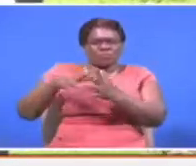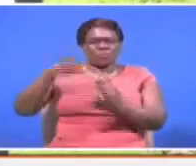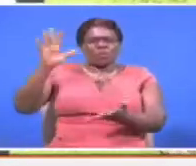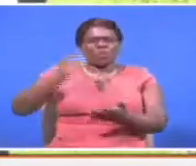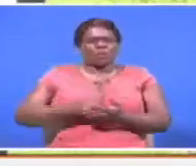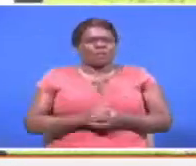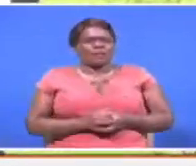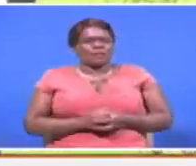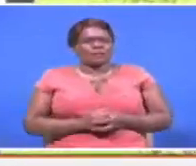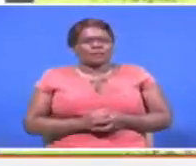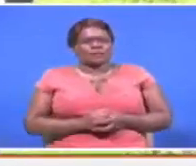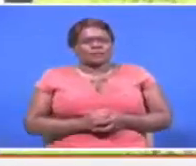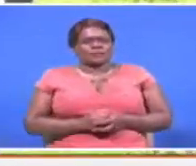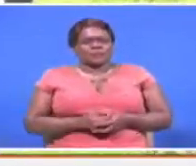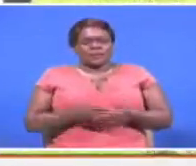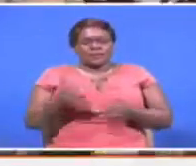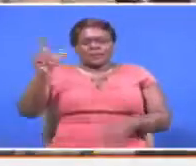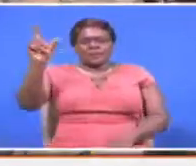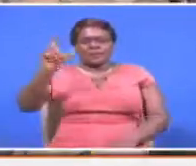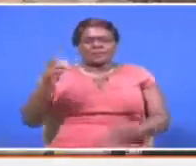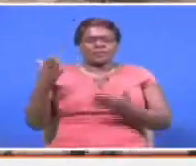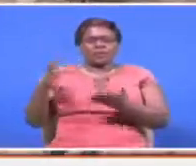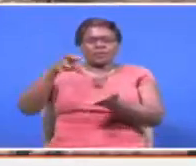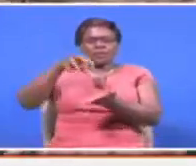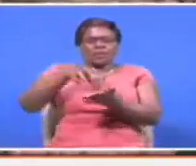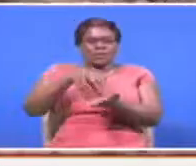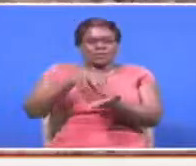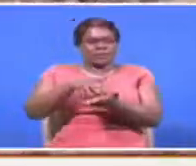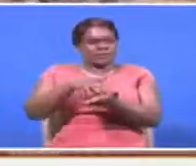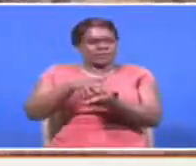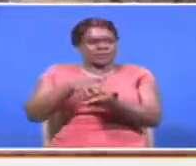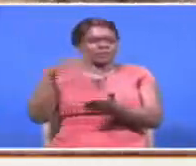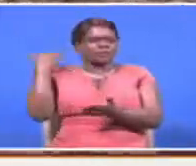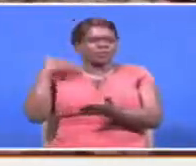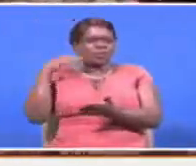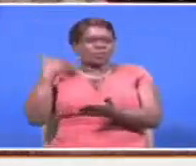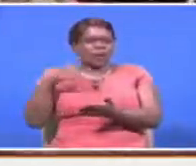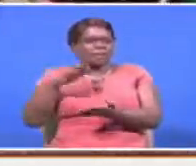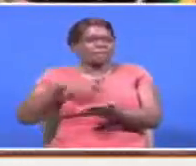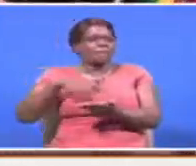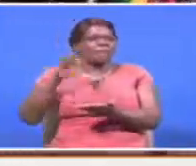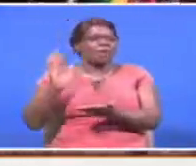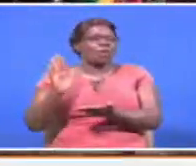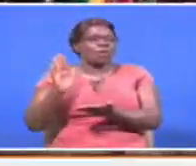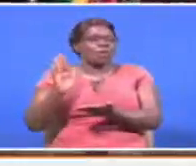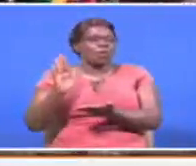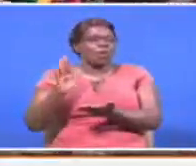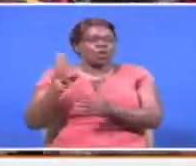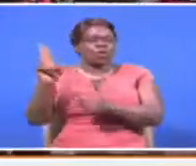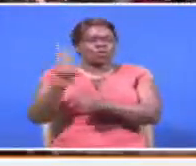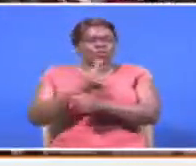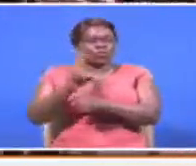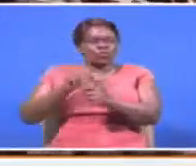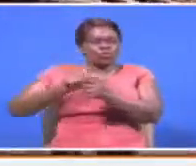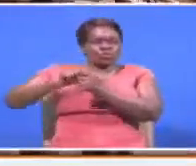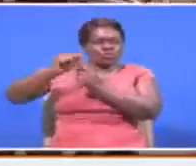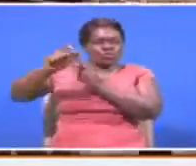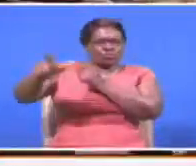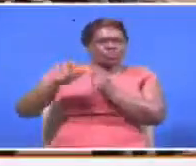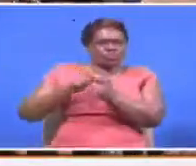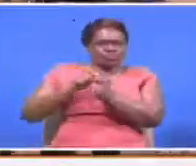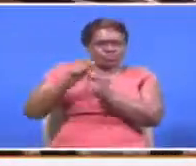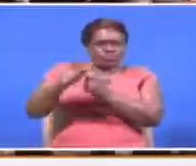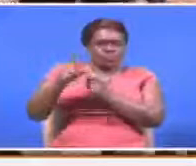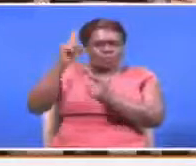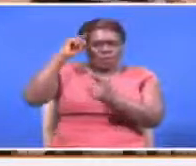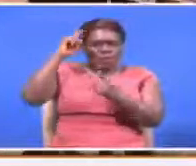Seven. In this region, cases of banditry are rampant. Warriors use bows and arrows